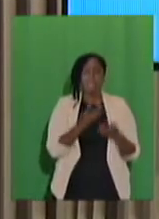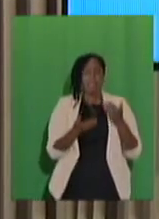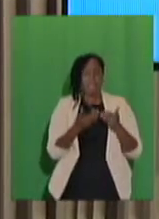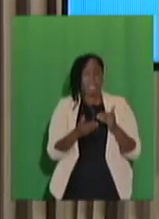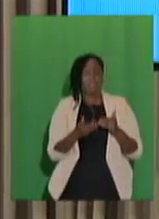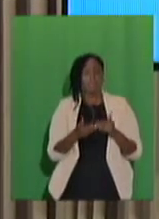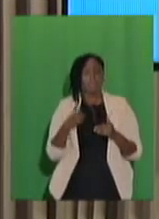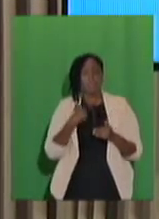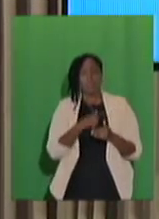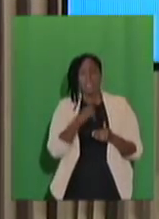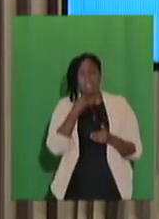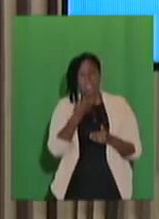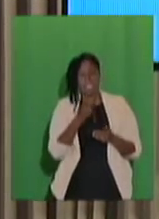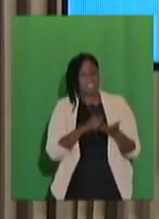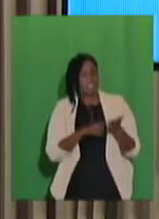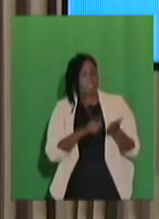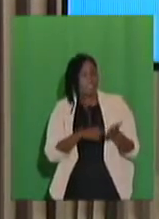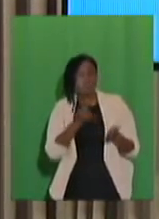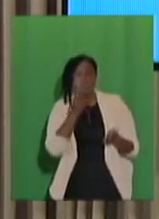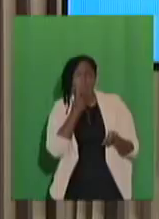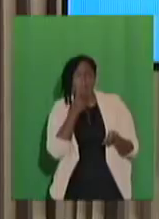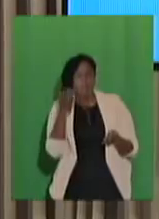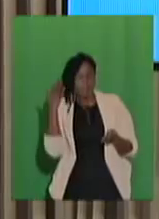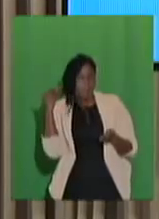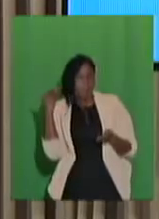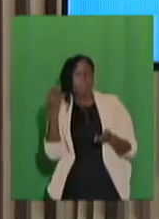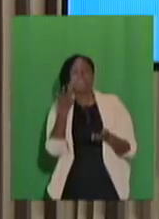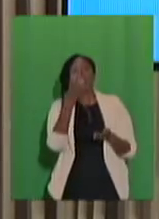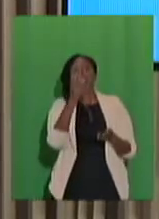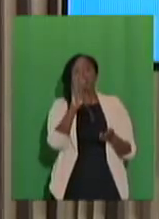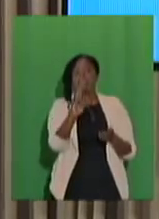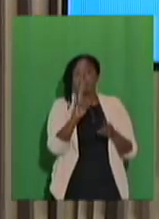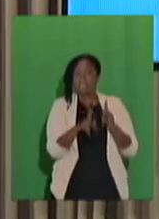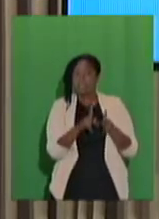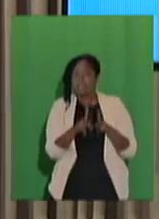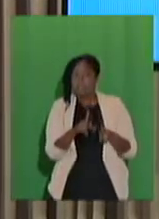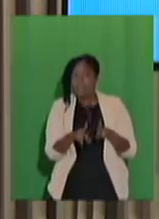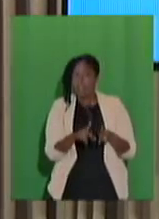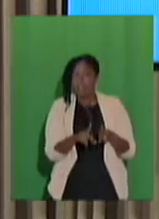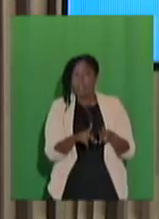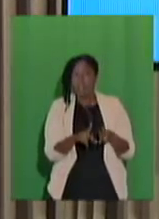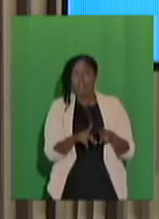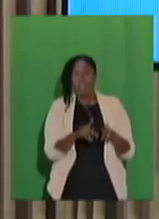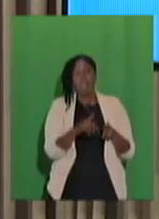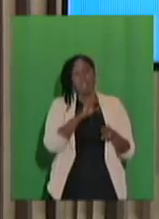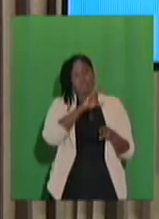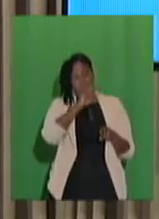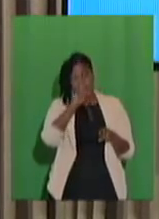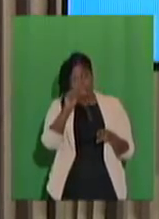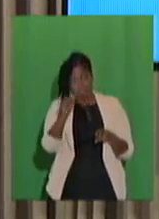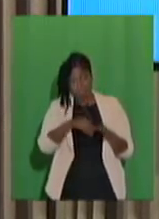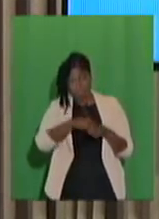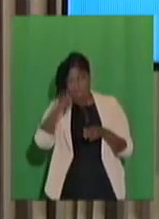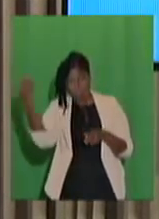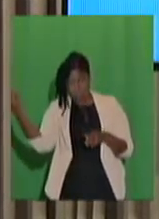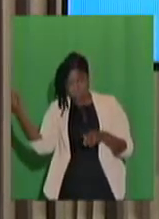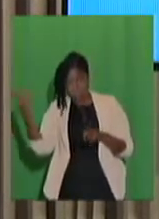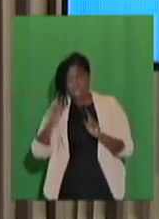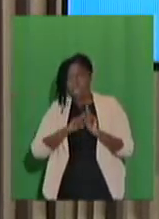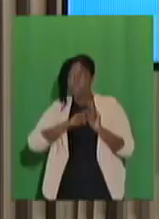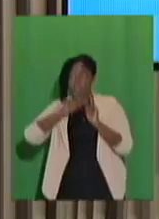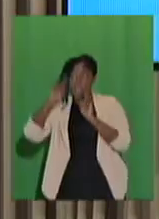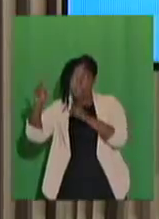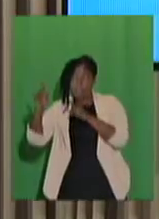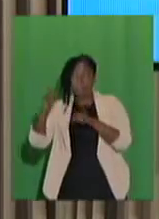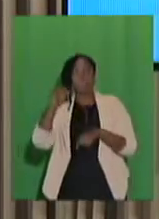17 persons that were decanted from Kuva yesterday, they went to Cora. And now